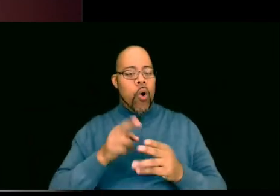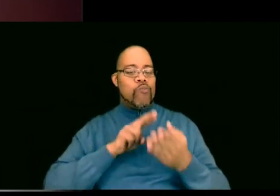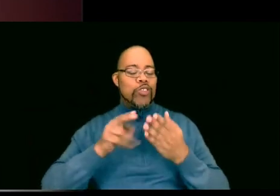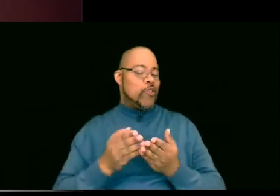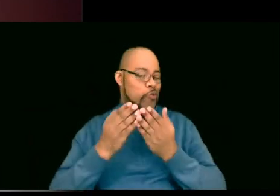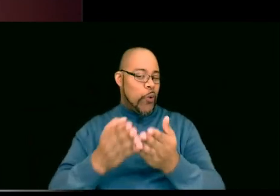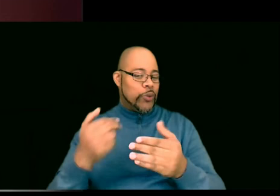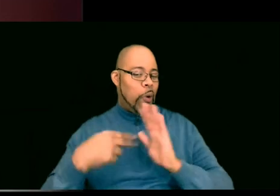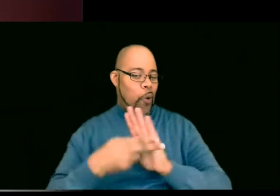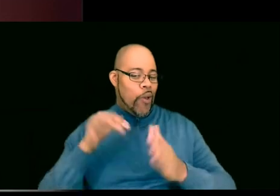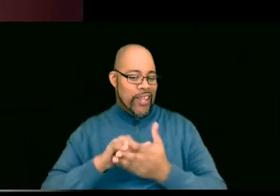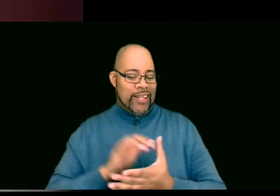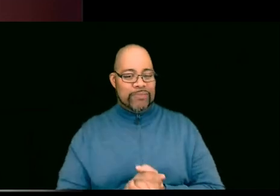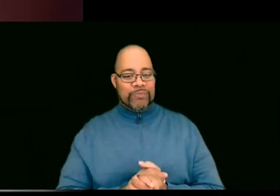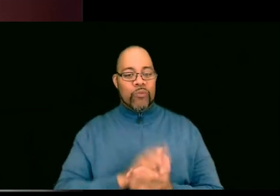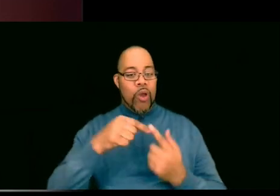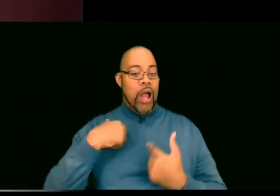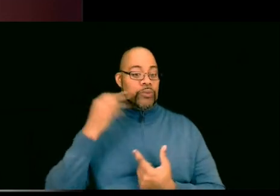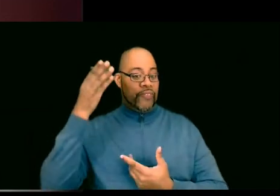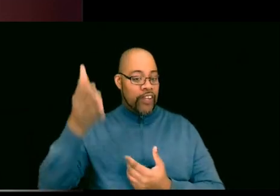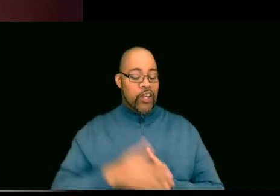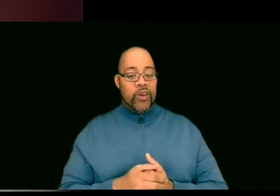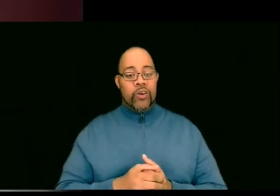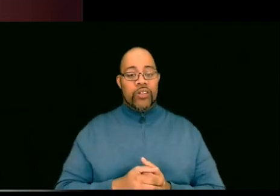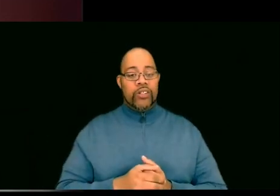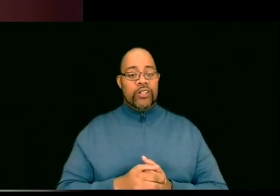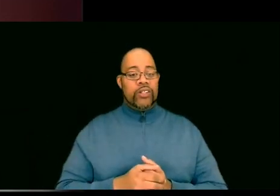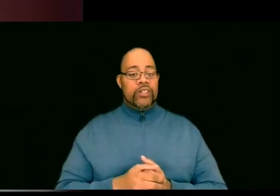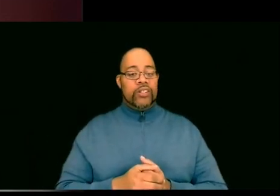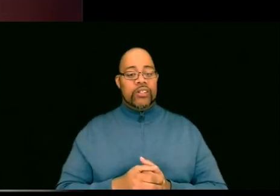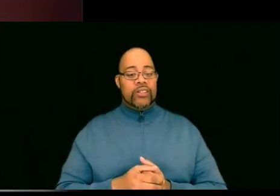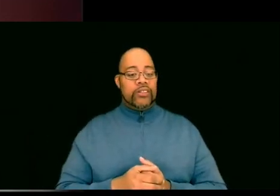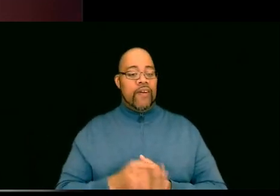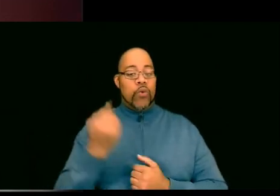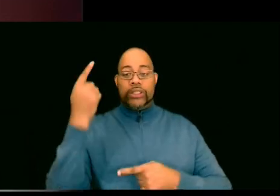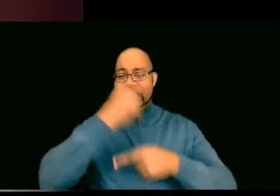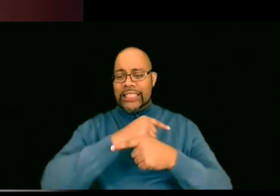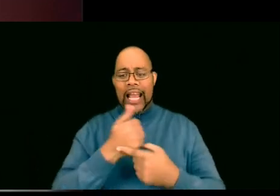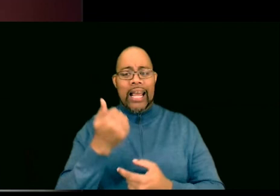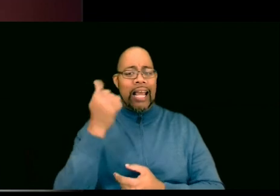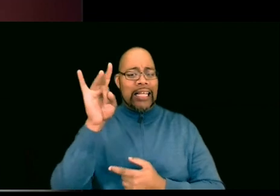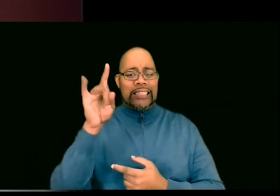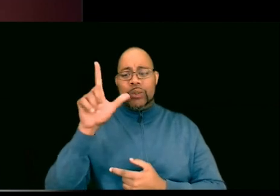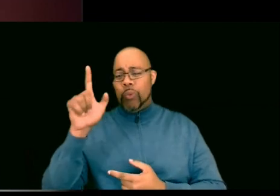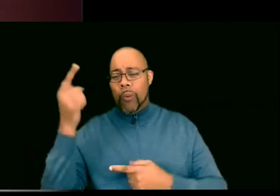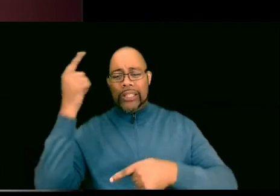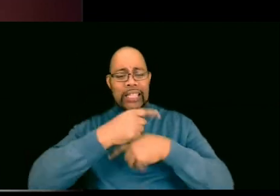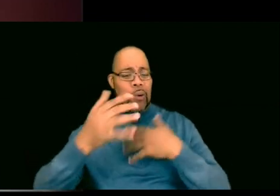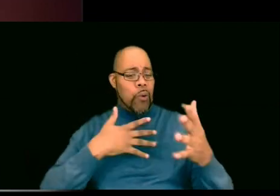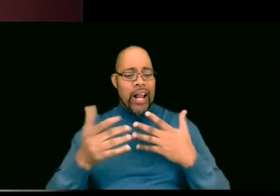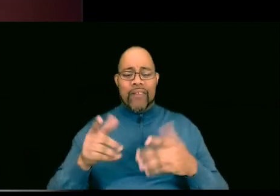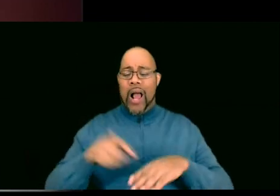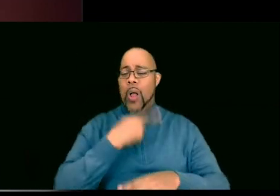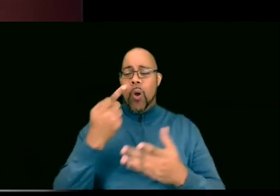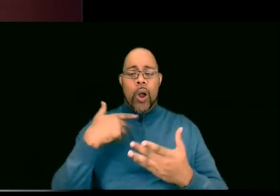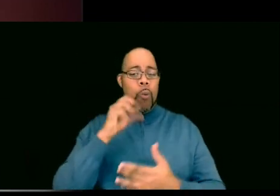We called them research cruises. When I was out there, whether it was 14 days, 18, 21